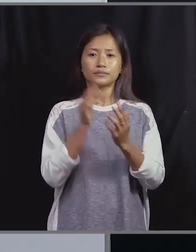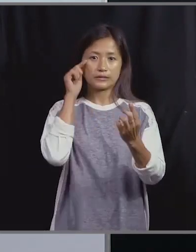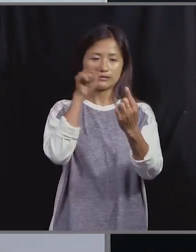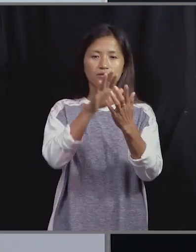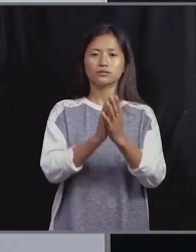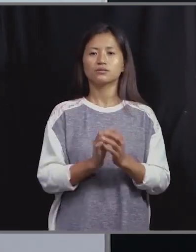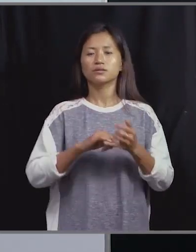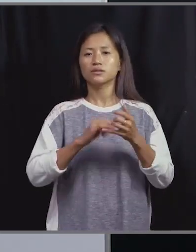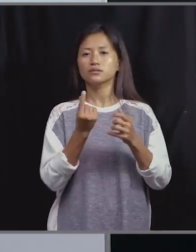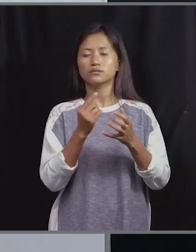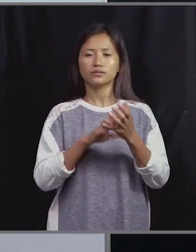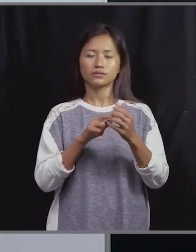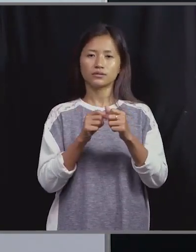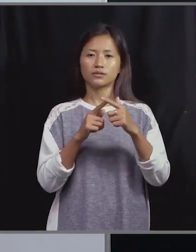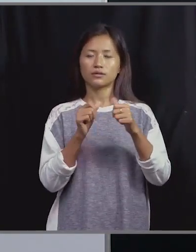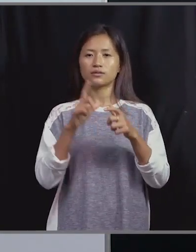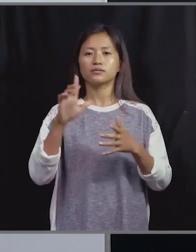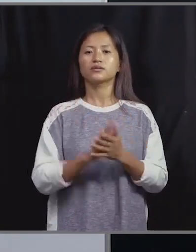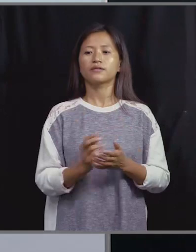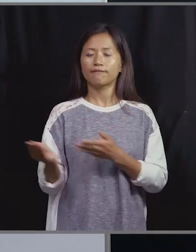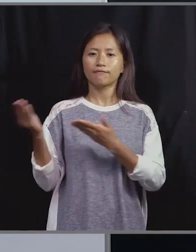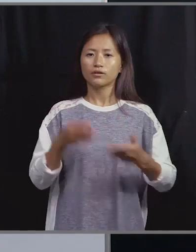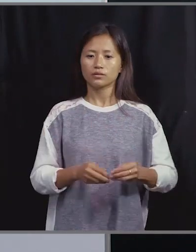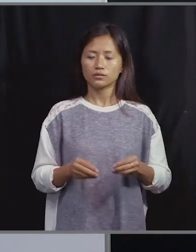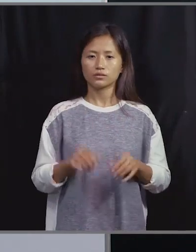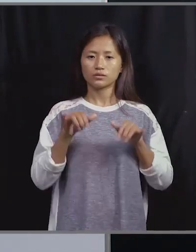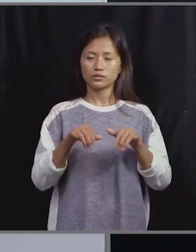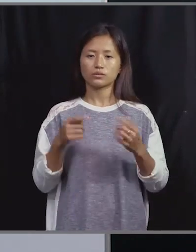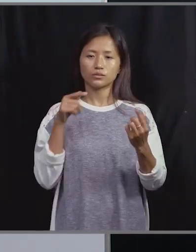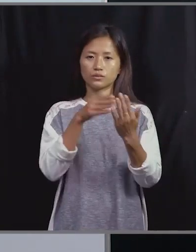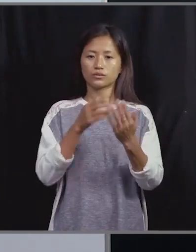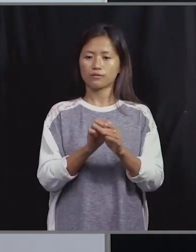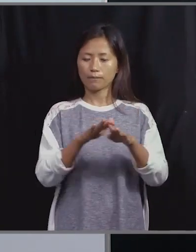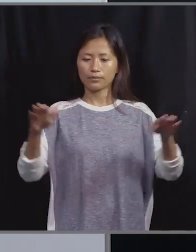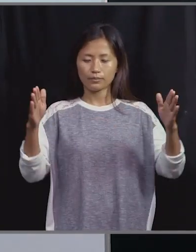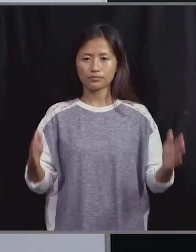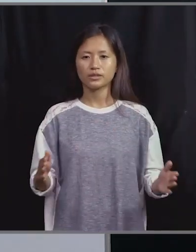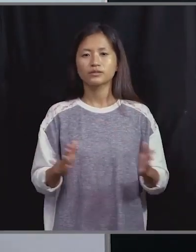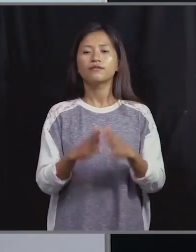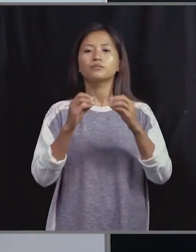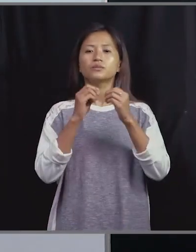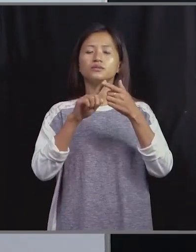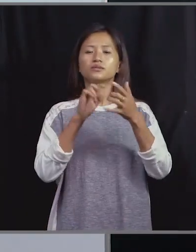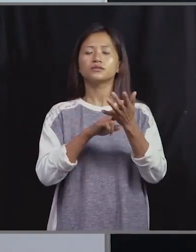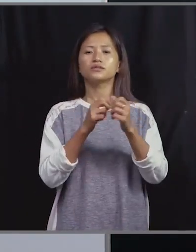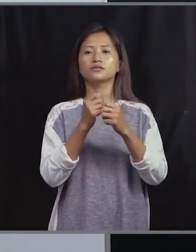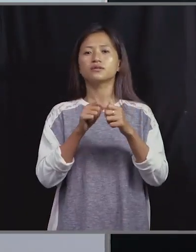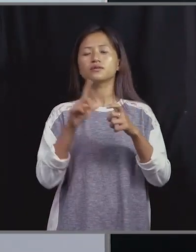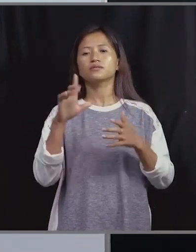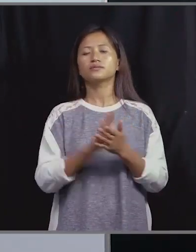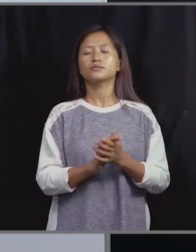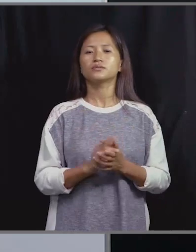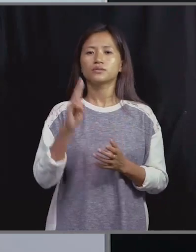towards the Santals, and then they invited the Santals to come towards the plain of Bengal. So these are the two reasons why